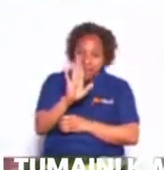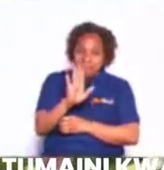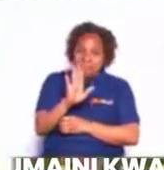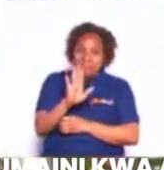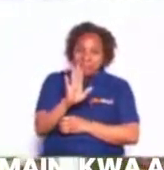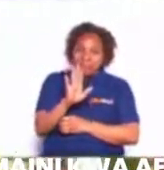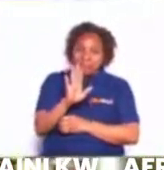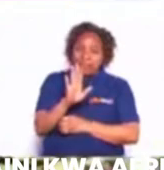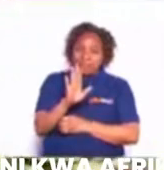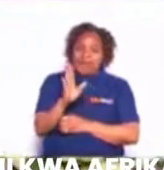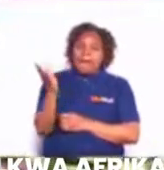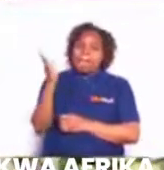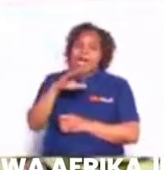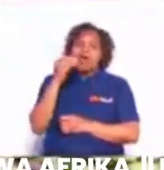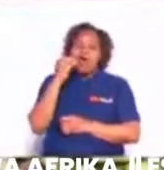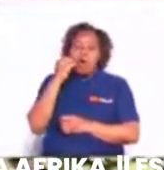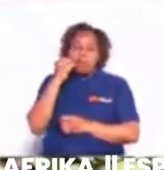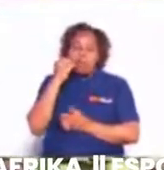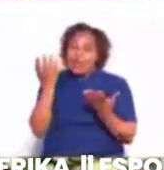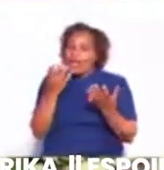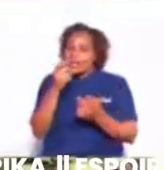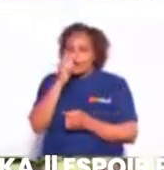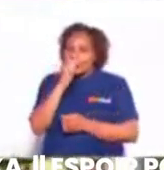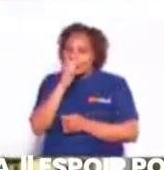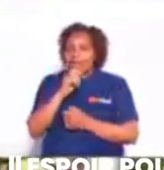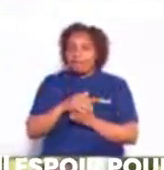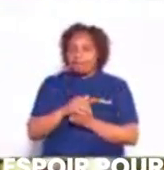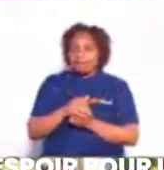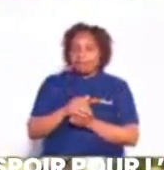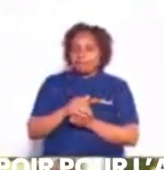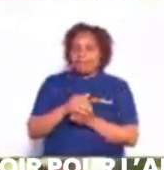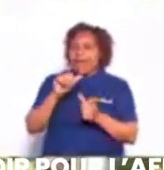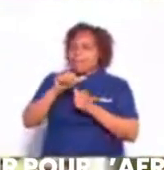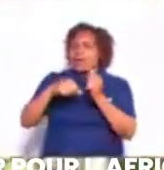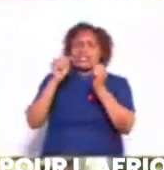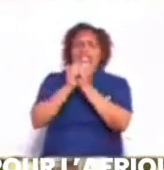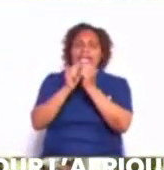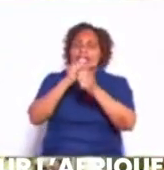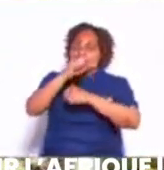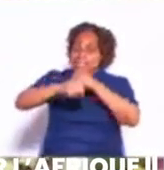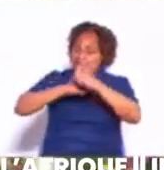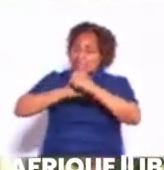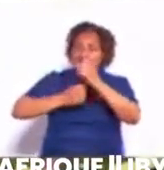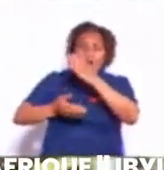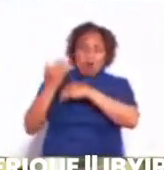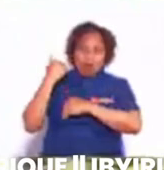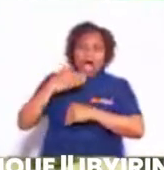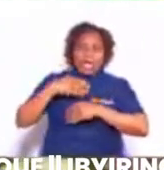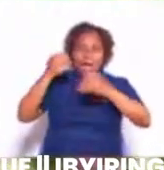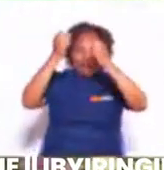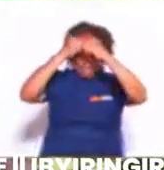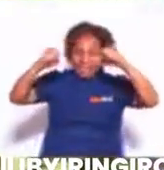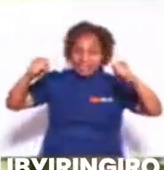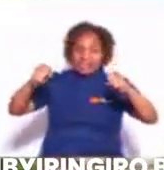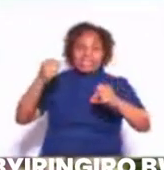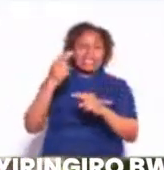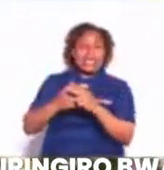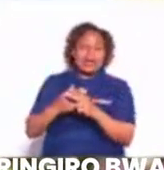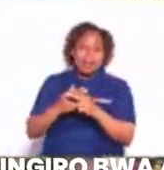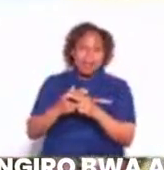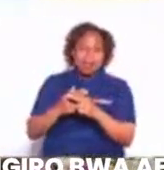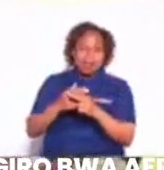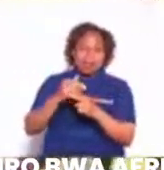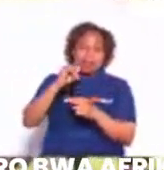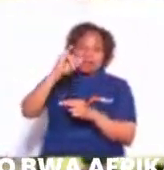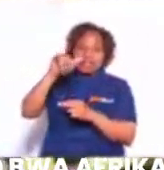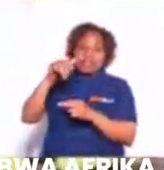Back home in Tanzania, about 10 years ago, we had a president called